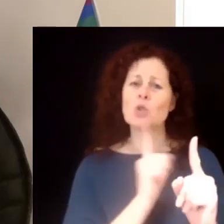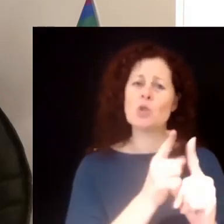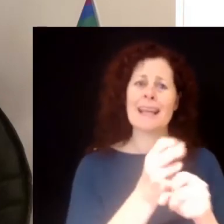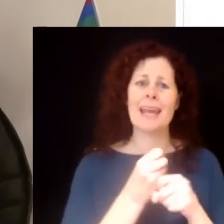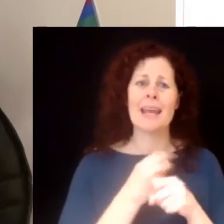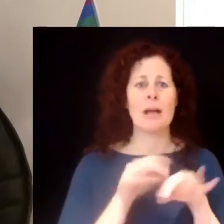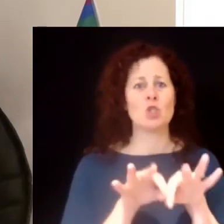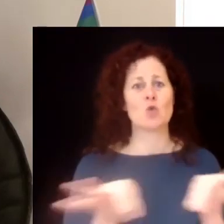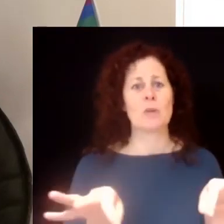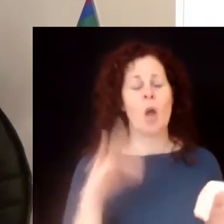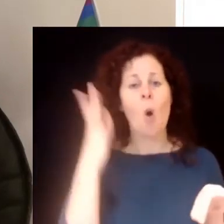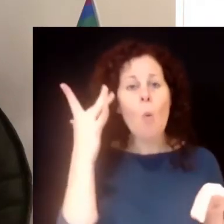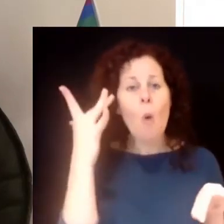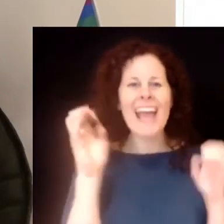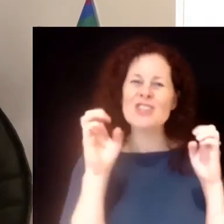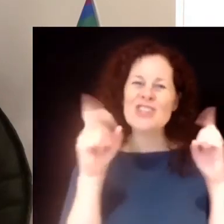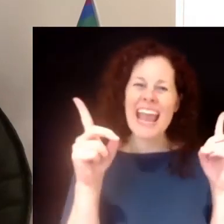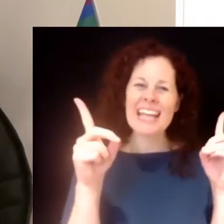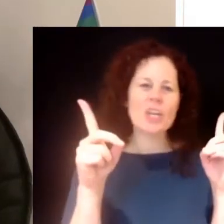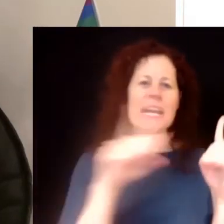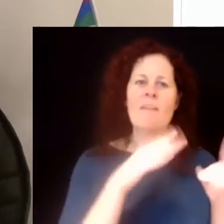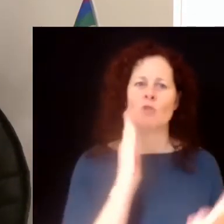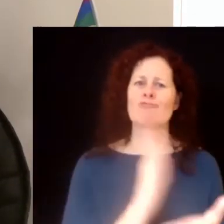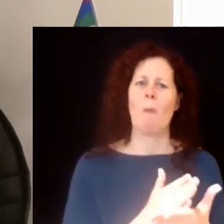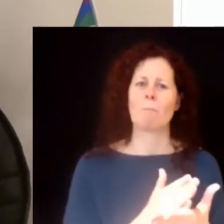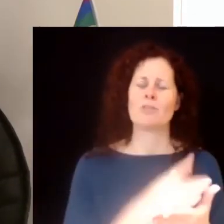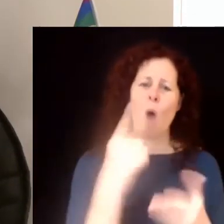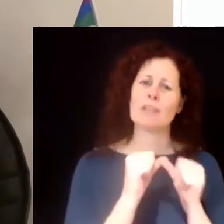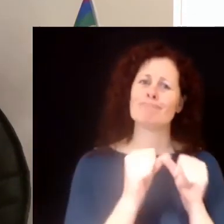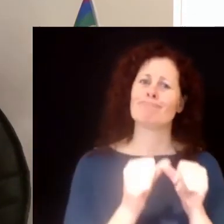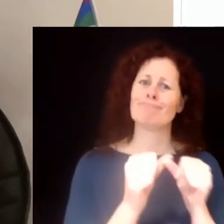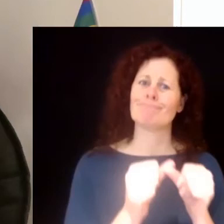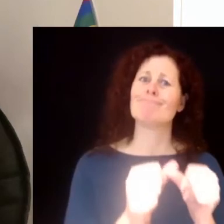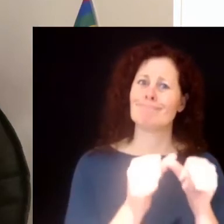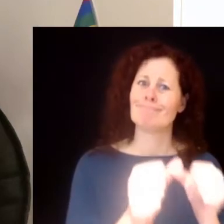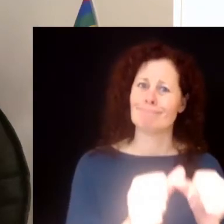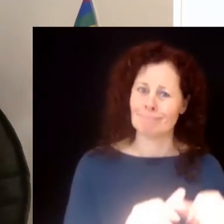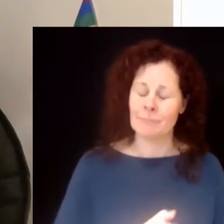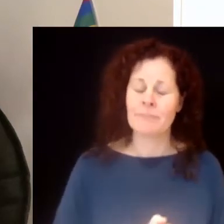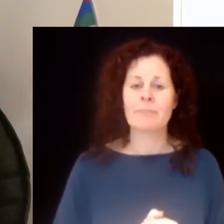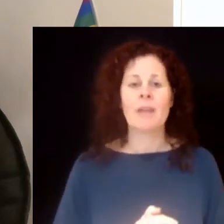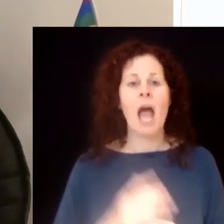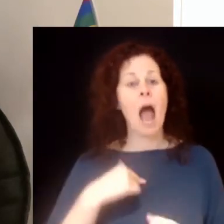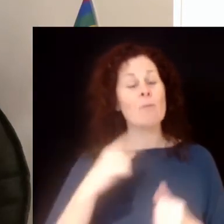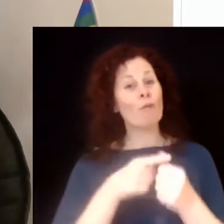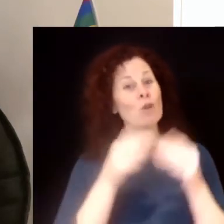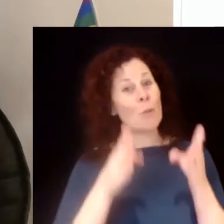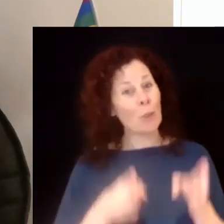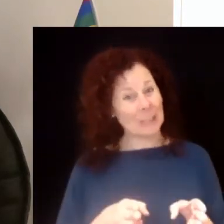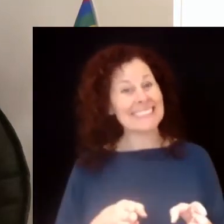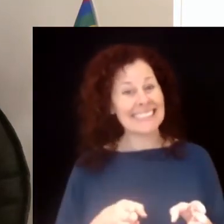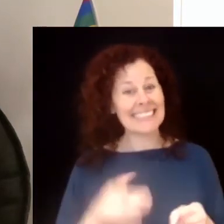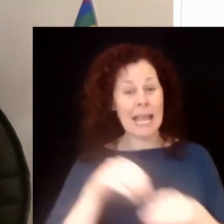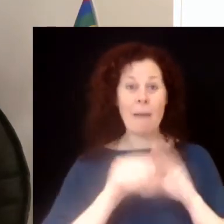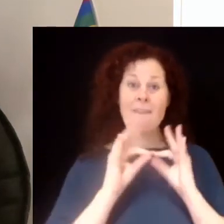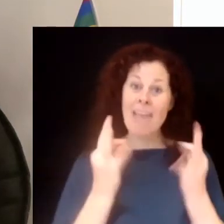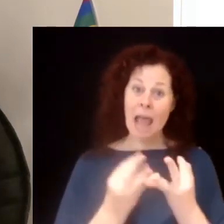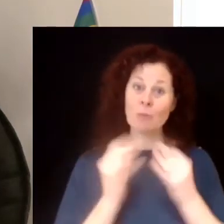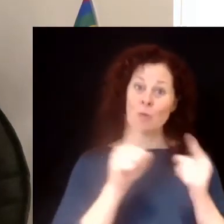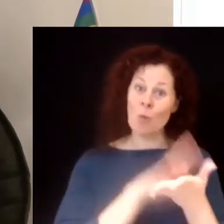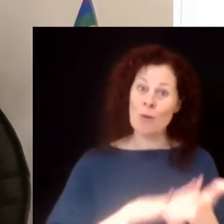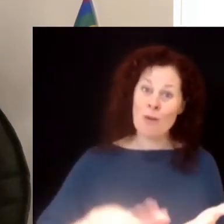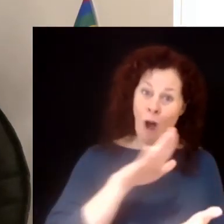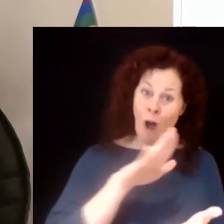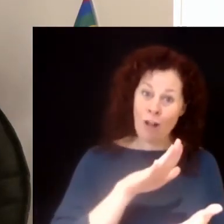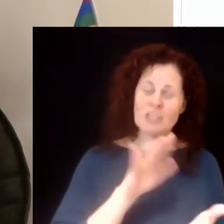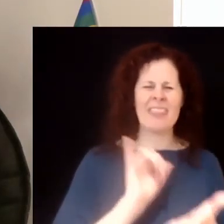degree because I know it's the most effective way to change the world for the better. As a student right now, I can acknowledge the many faults within the medical, educational, and government system.